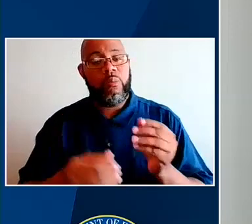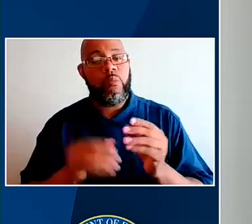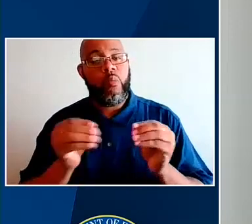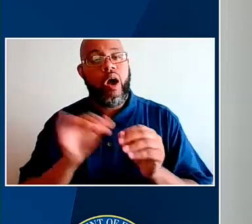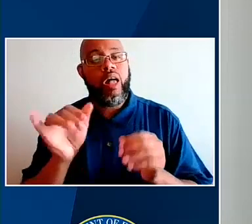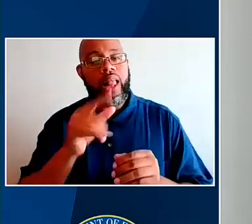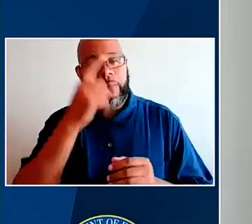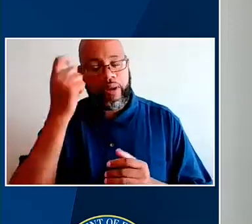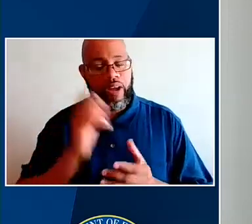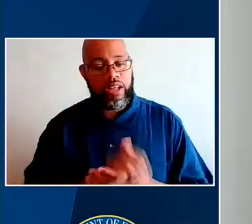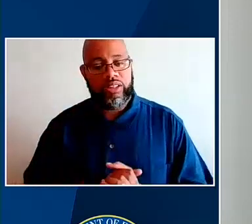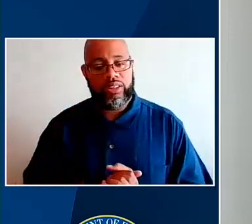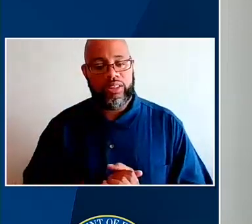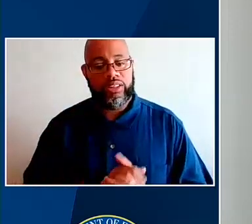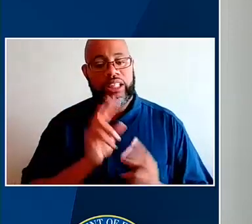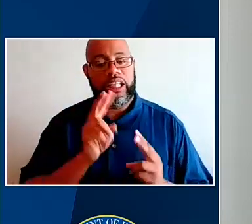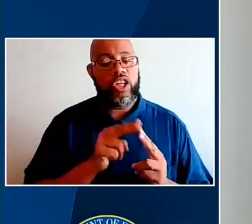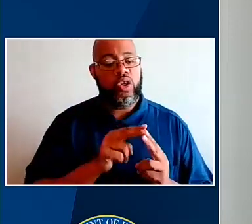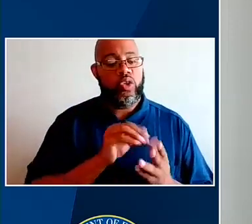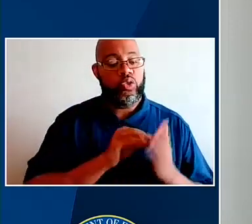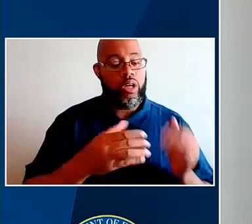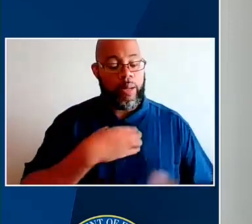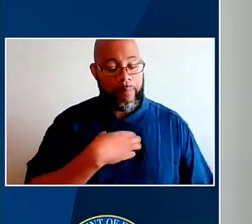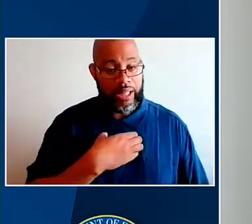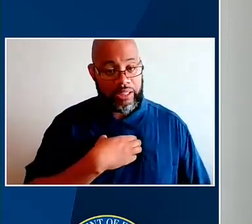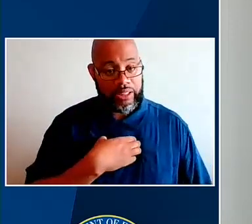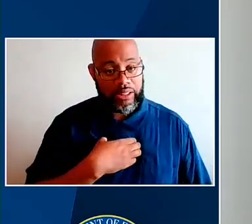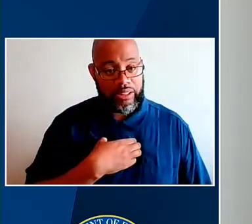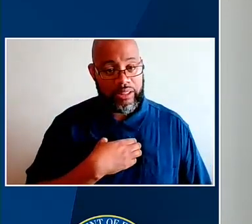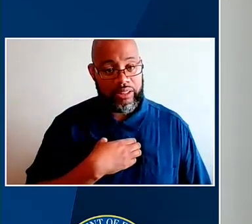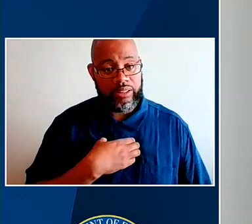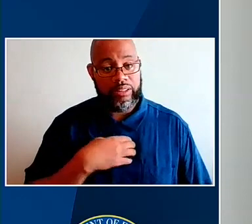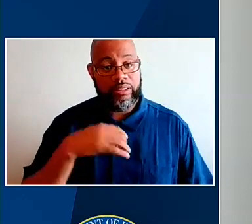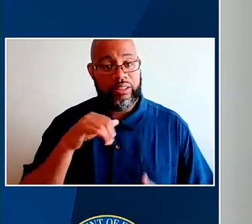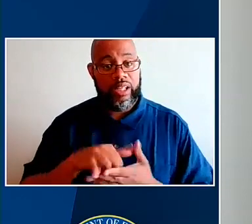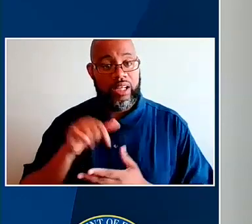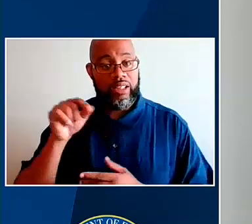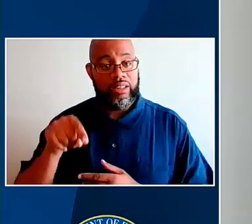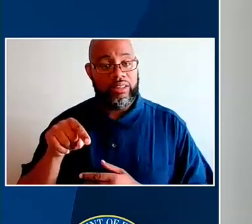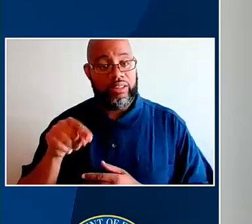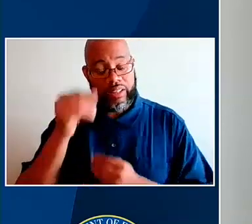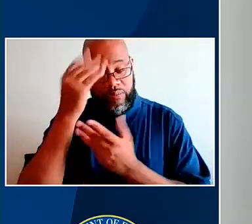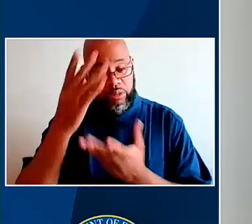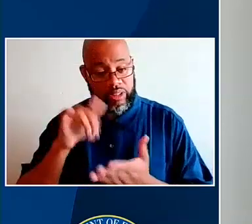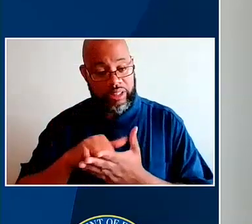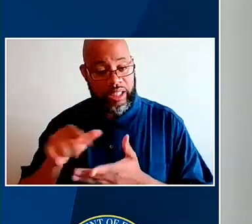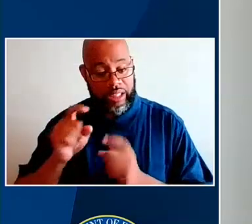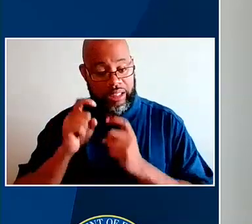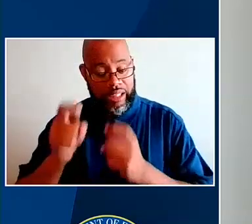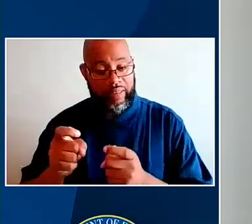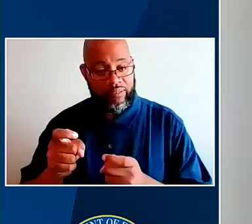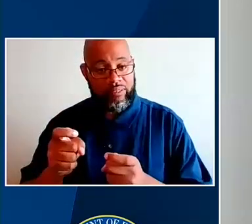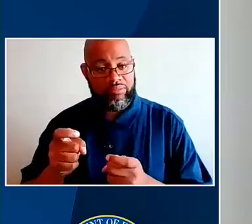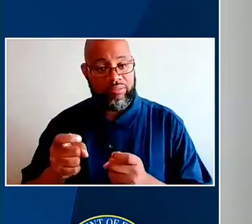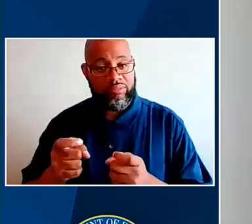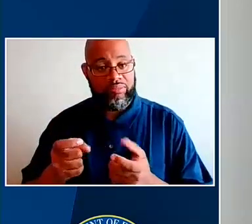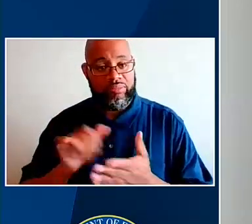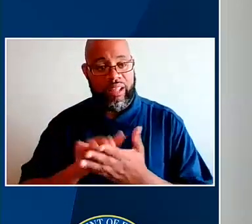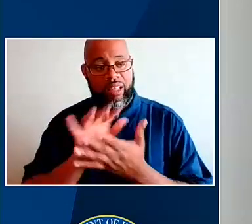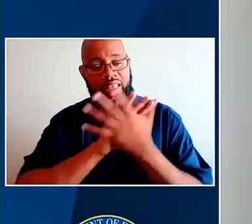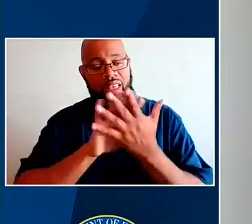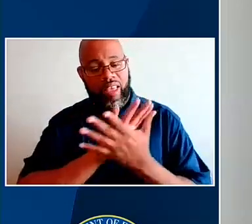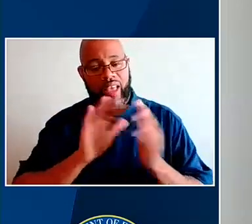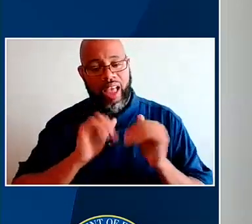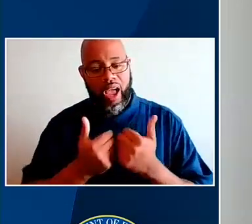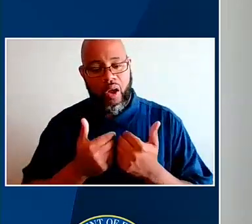because either there were student complaints that the information that they were given sort of obfuscated the way that